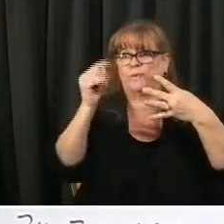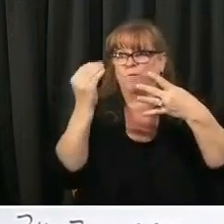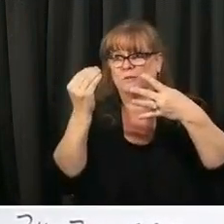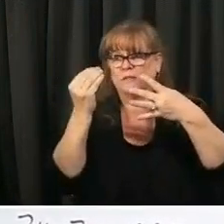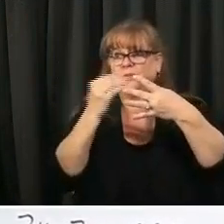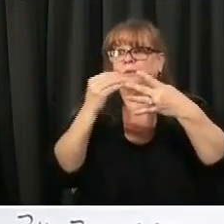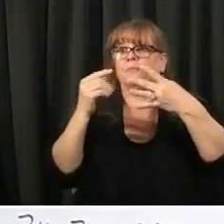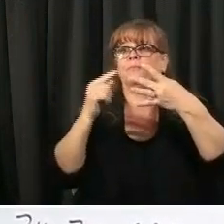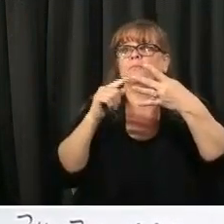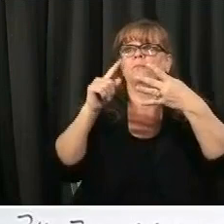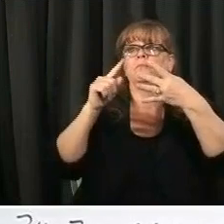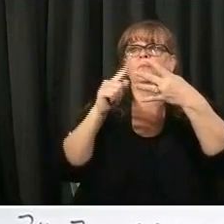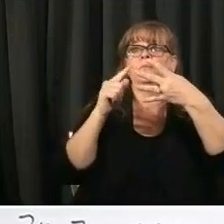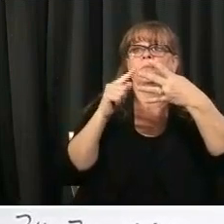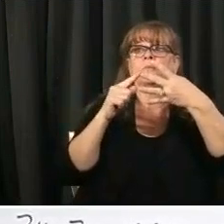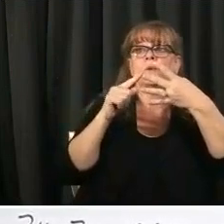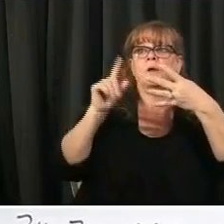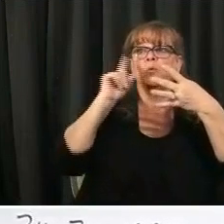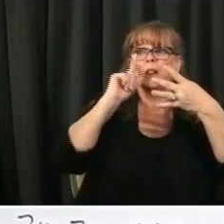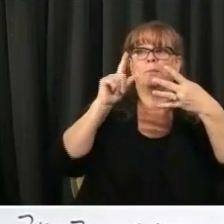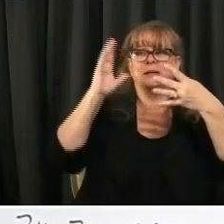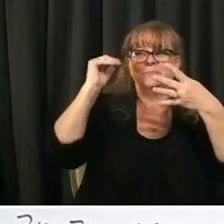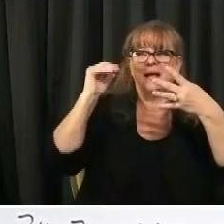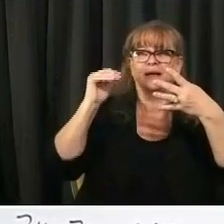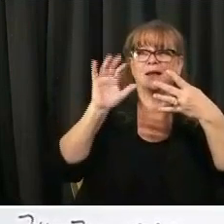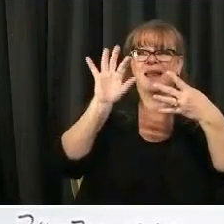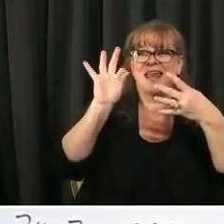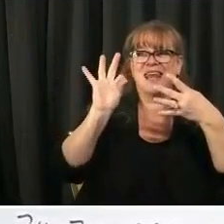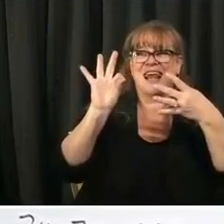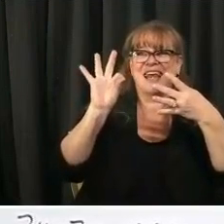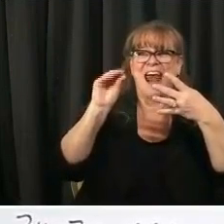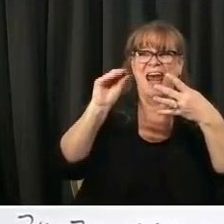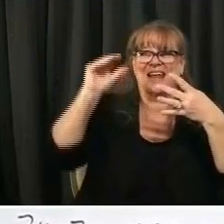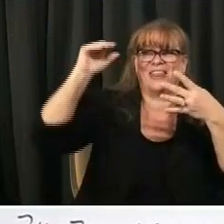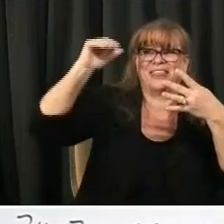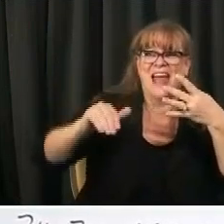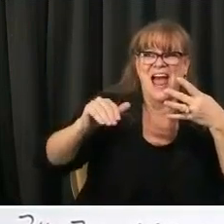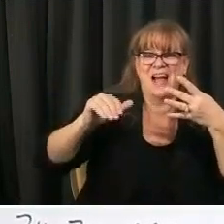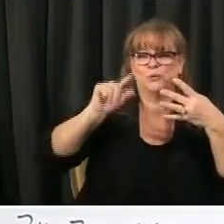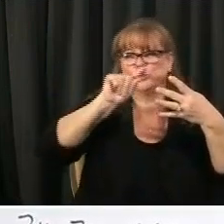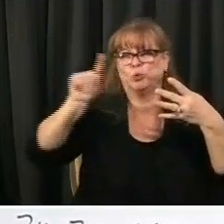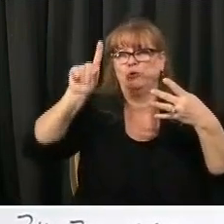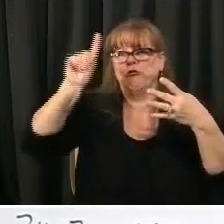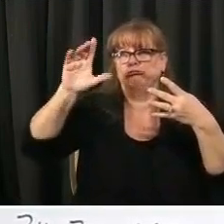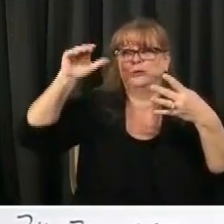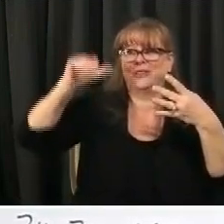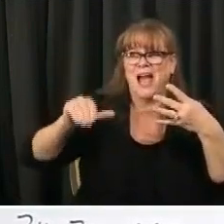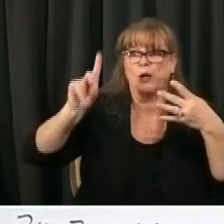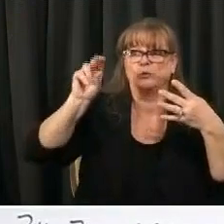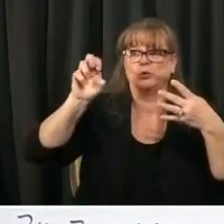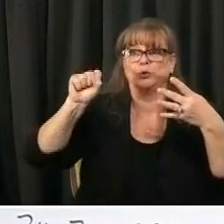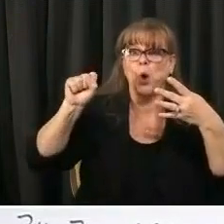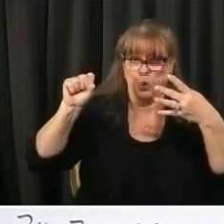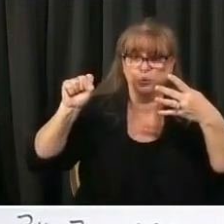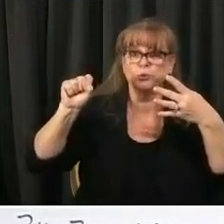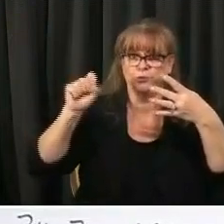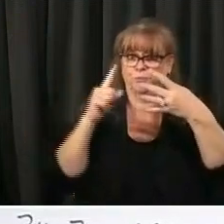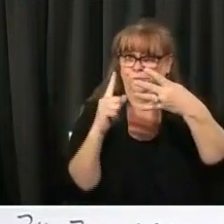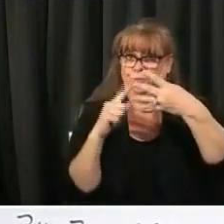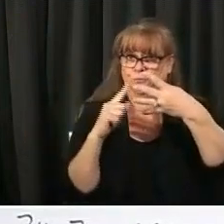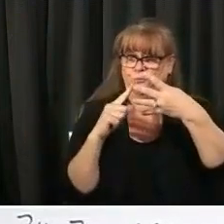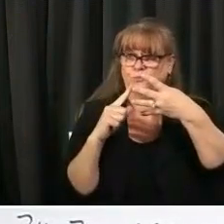15 to 21, we are expecting the supply in about the 90 to 100,000 range. Now, we are also hopeful